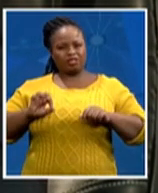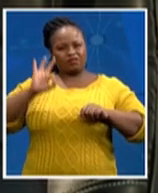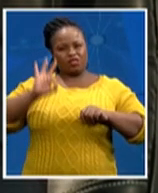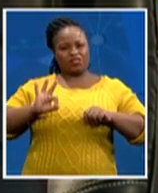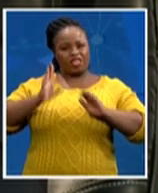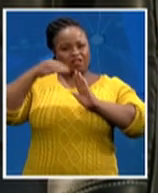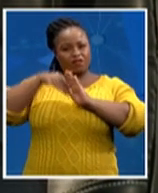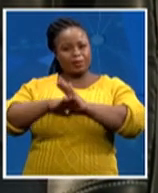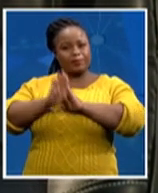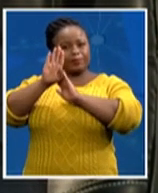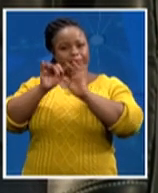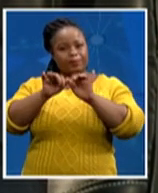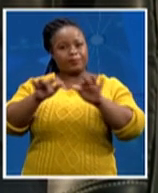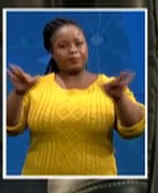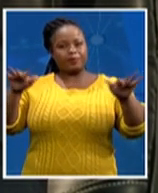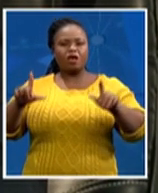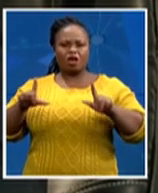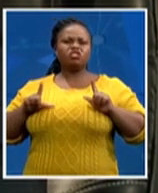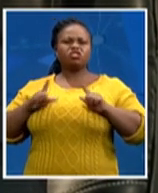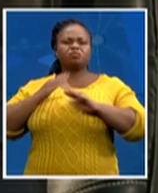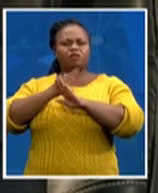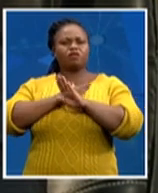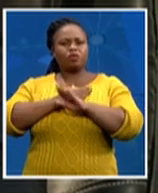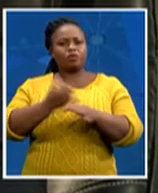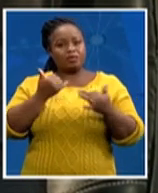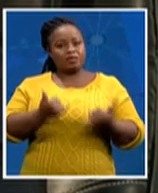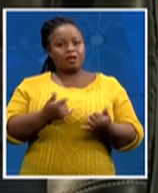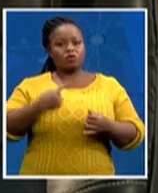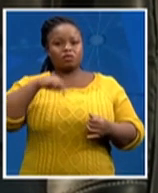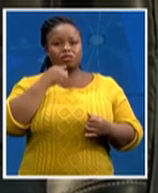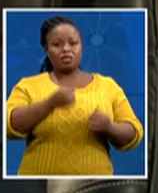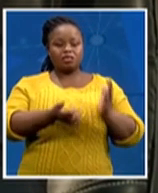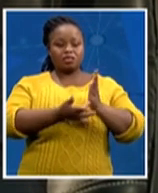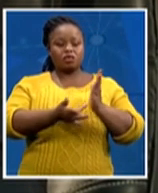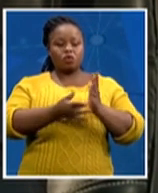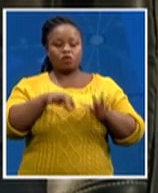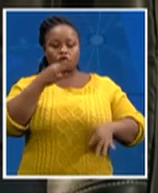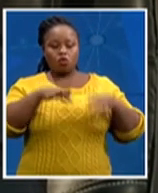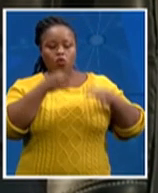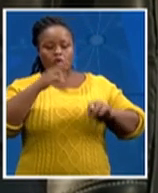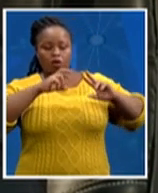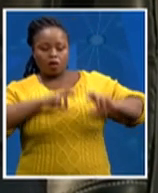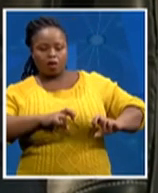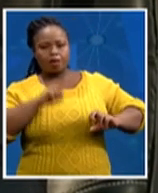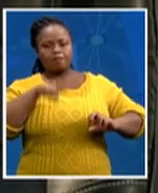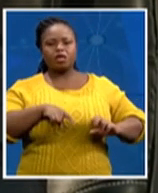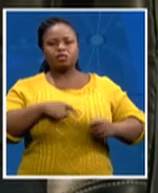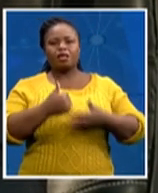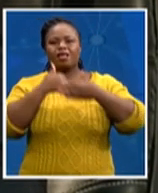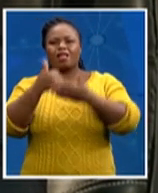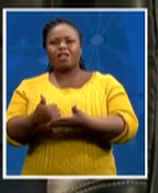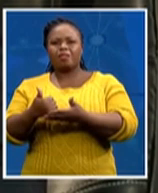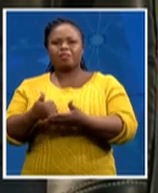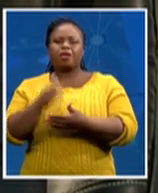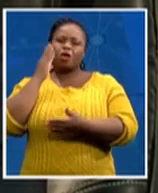on techno-savvy citizens to assist with registration of our elderly and the rural